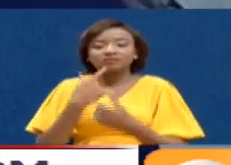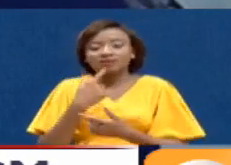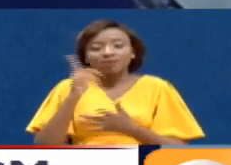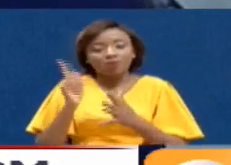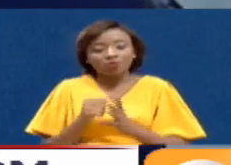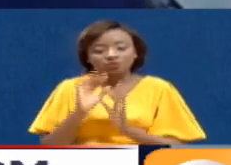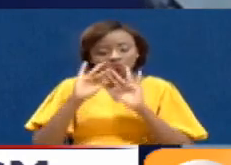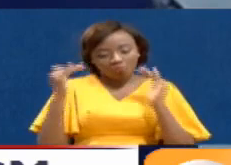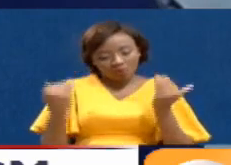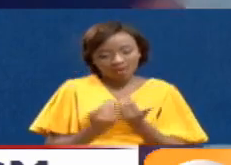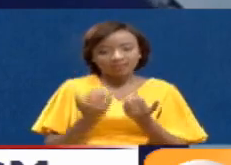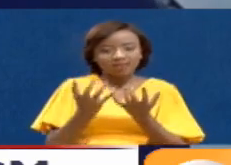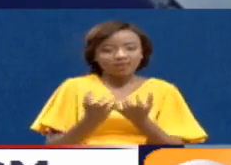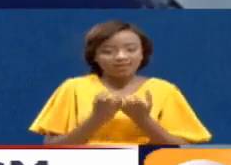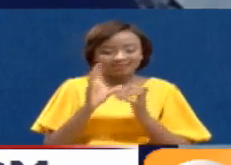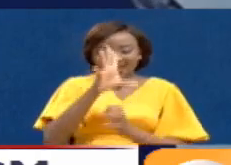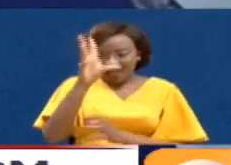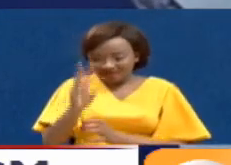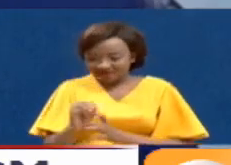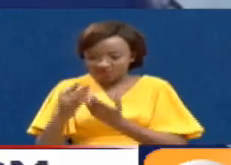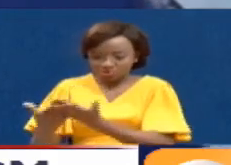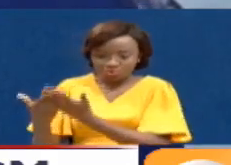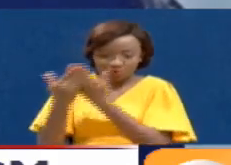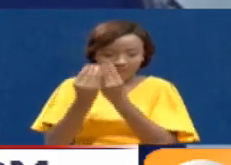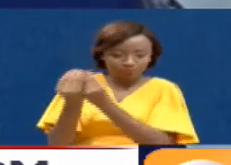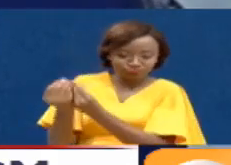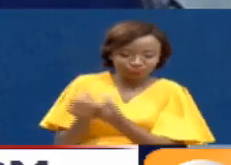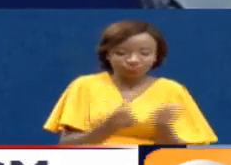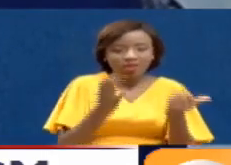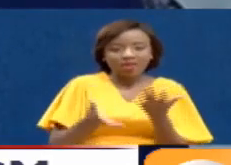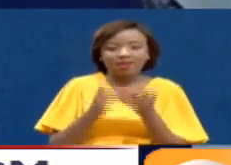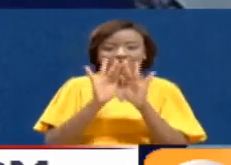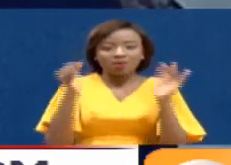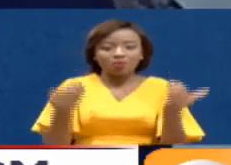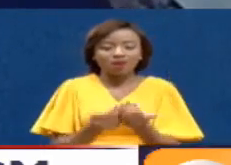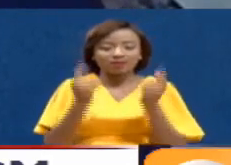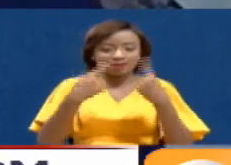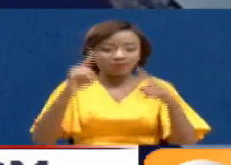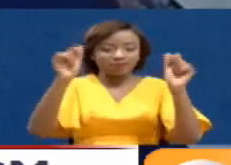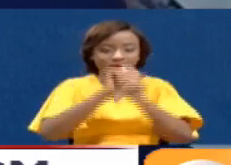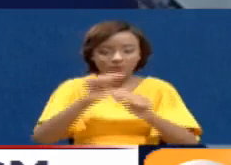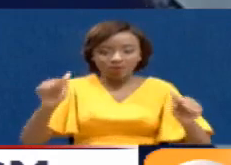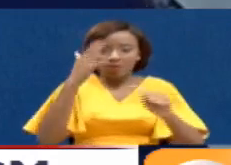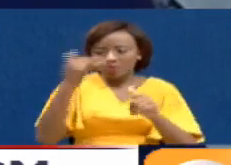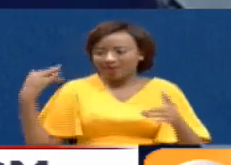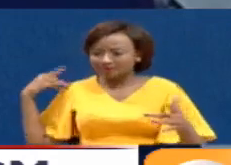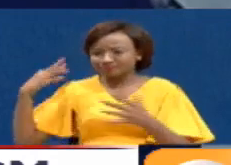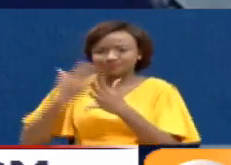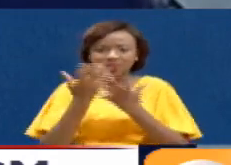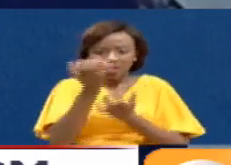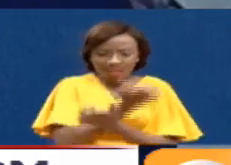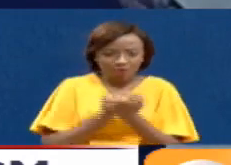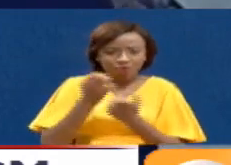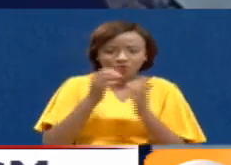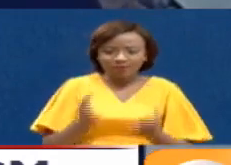ability to ride out this crisis for the world to be comfortable itself. That after so many economic migrants